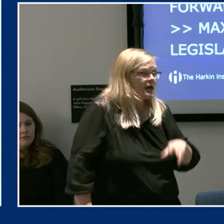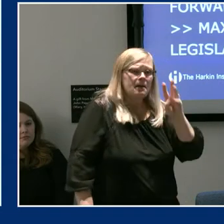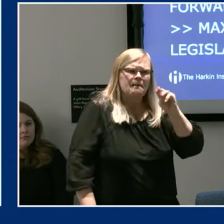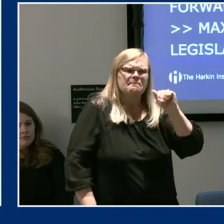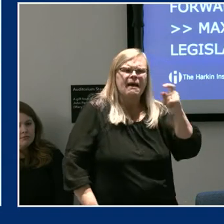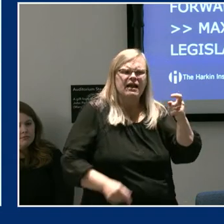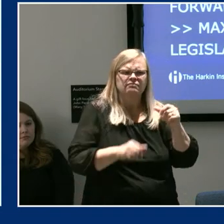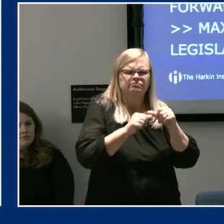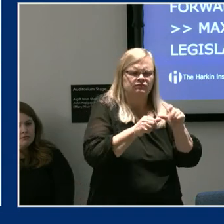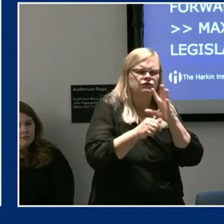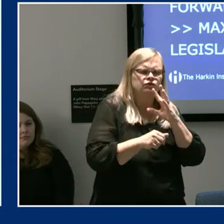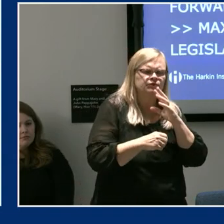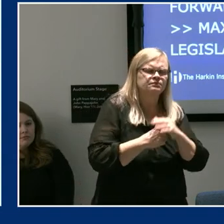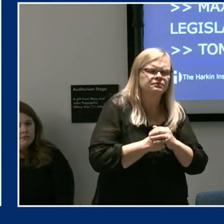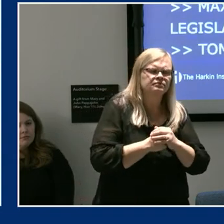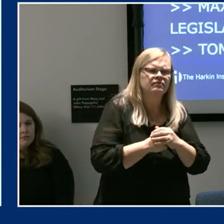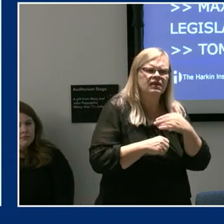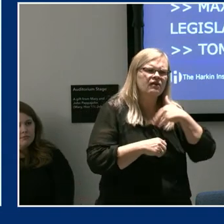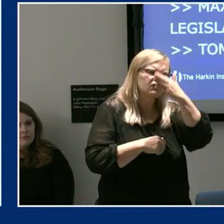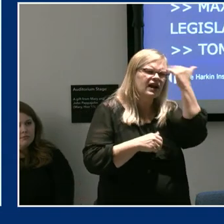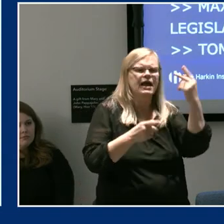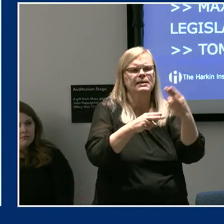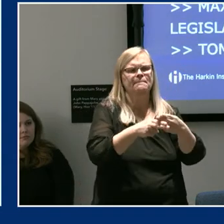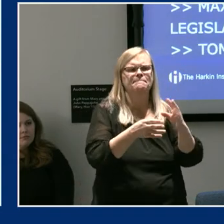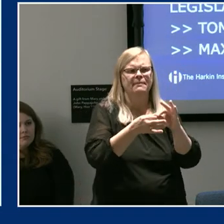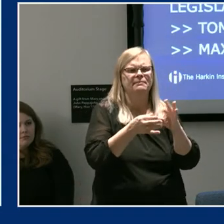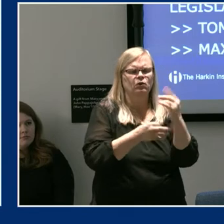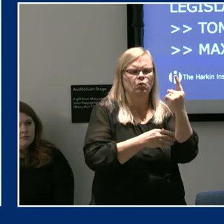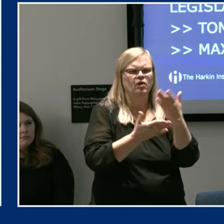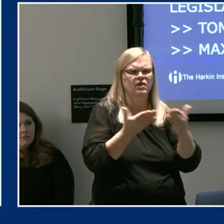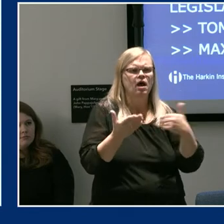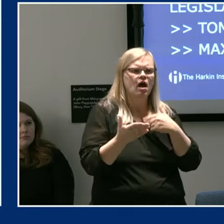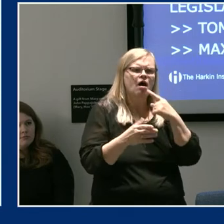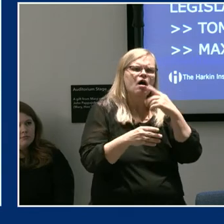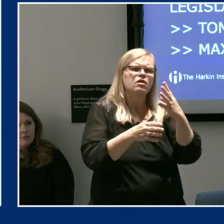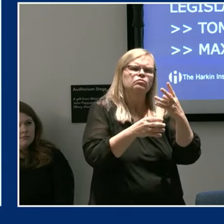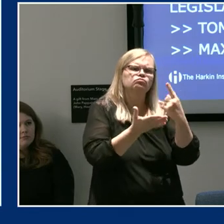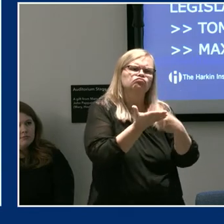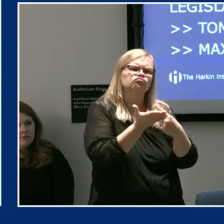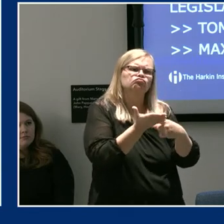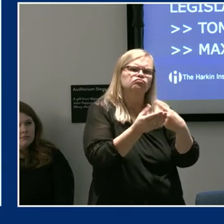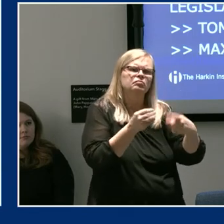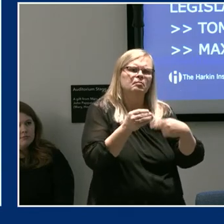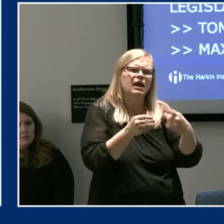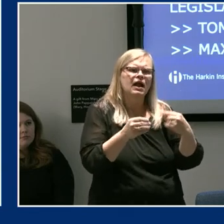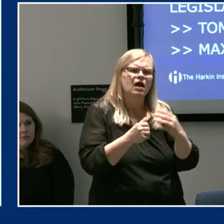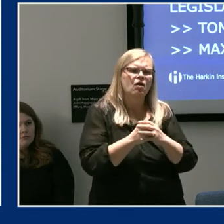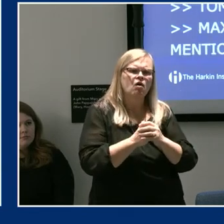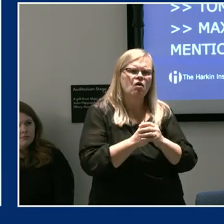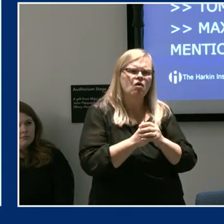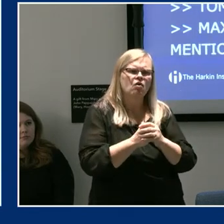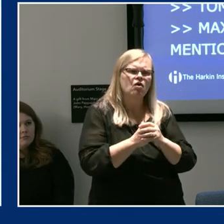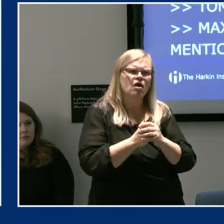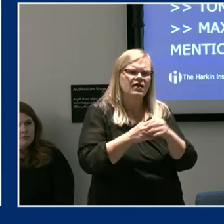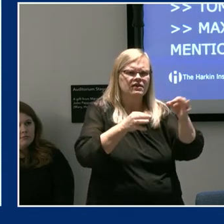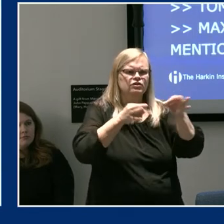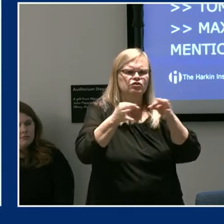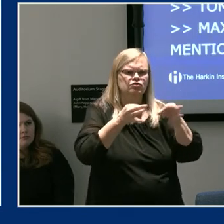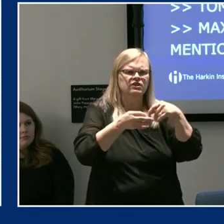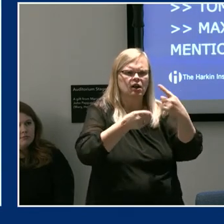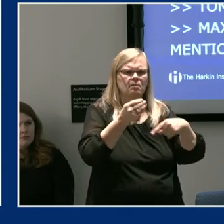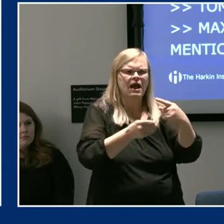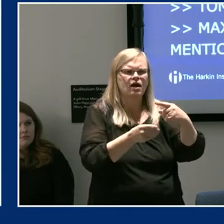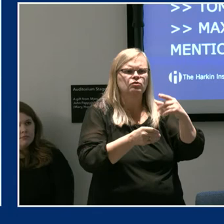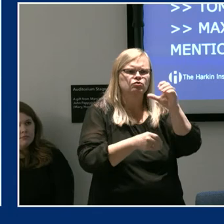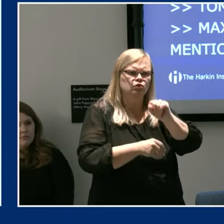there is. I forgot to mention one thing. I talked a little bit about the description of Social